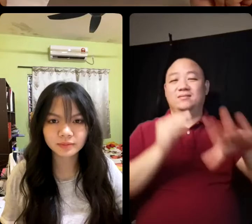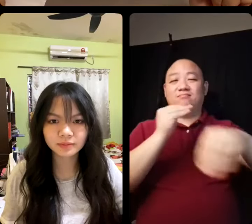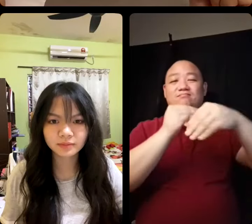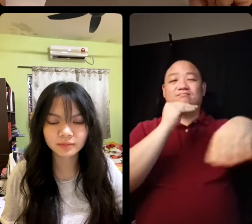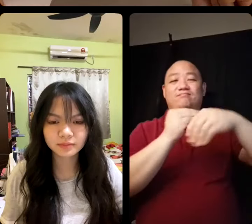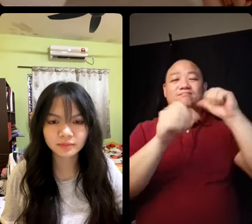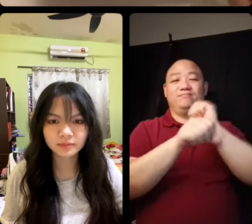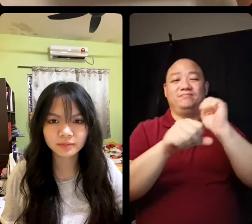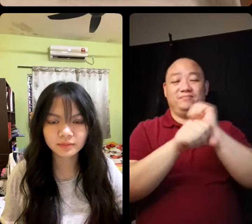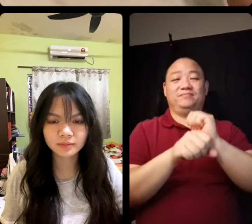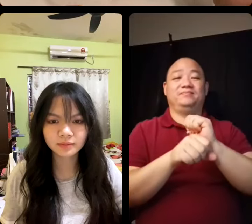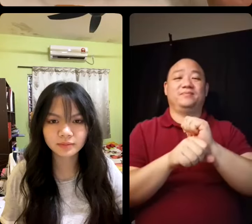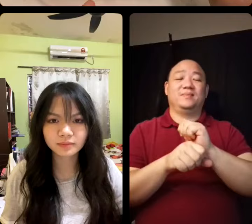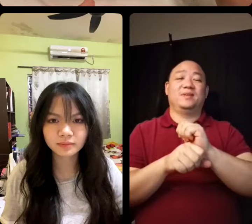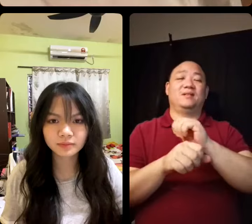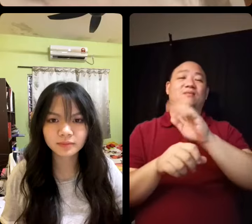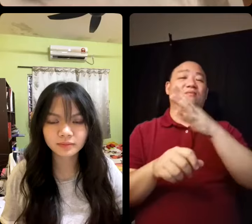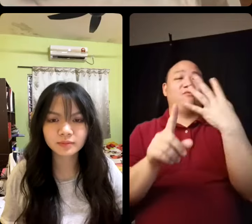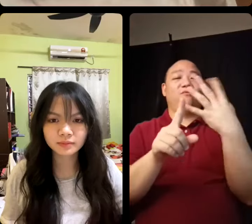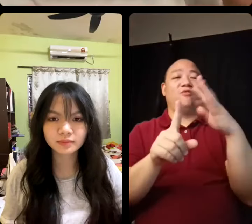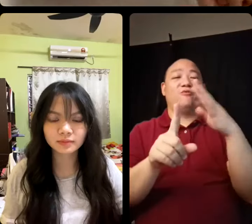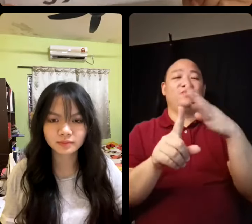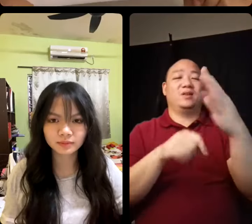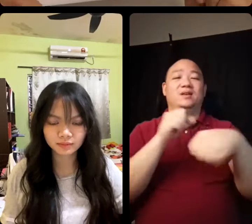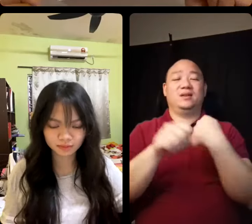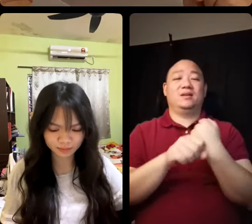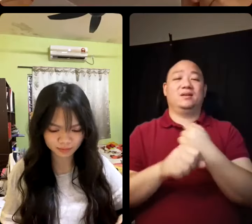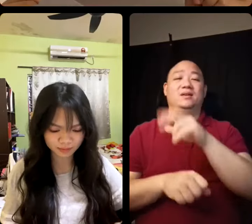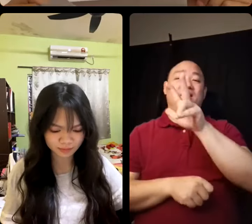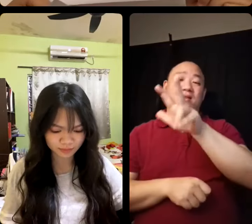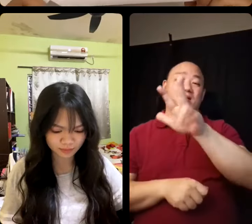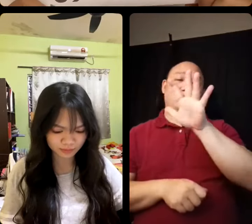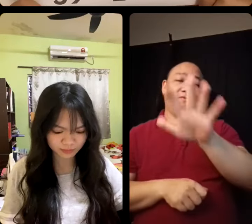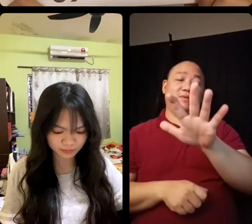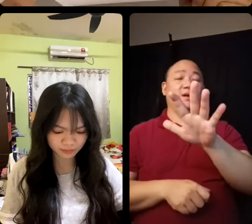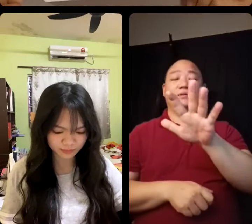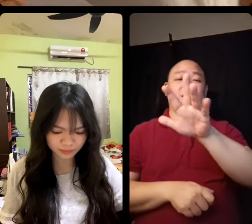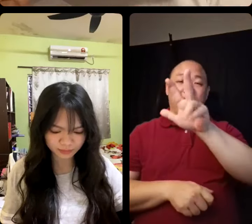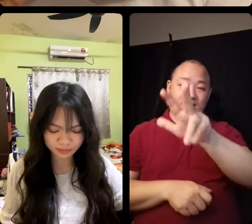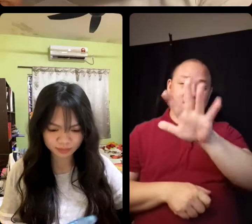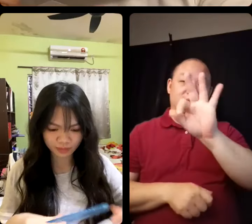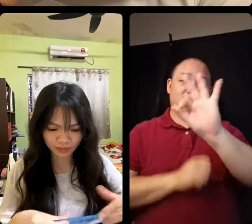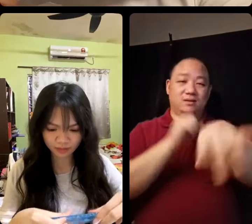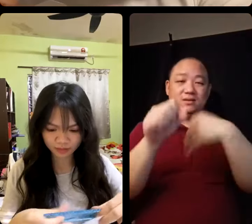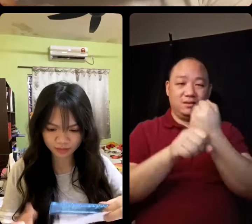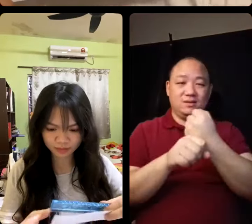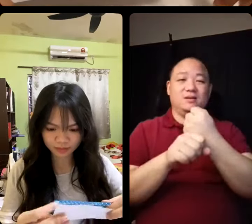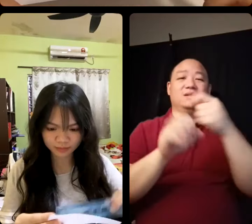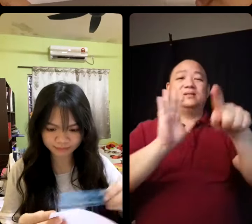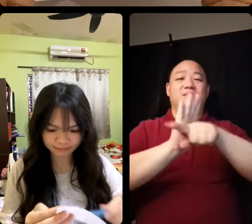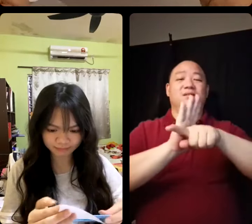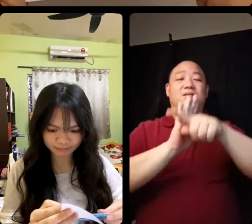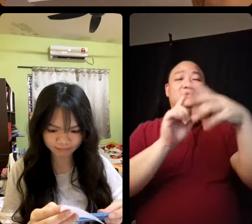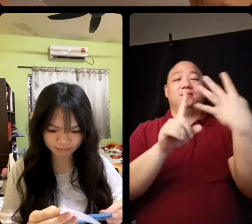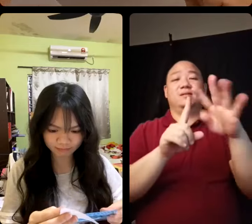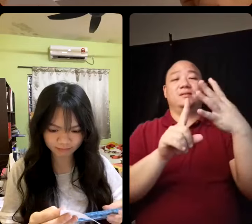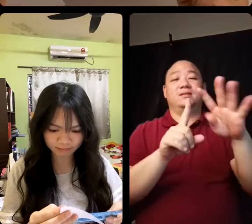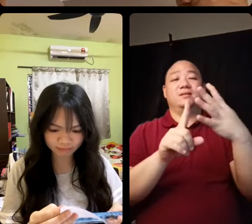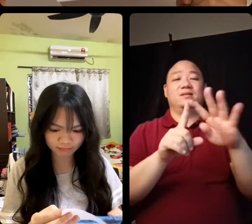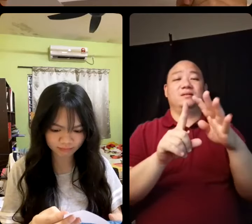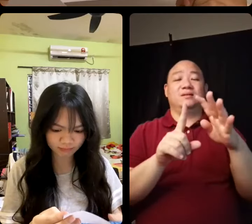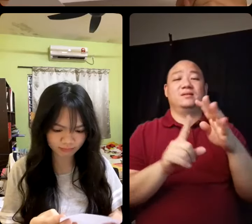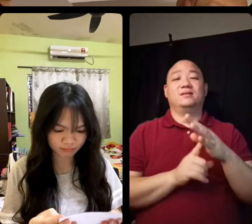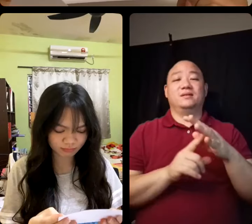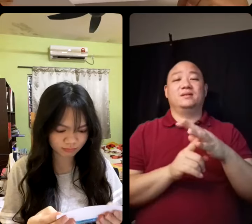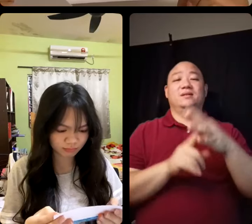divide. Tear off our 14 years over here, which is 14 cm. And then, we still left, actually,